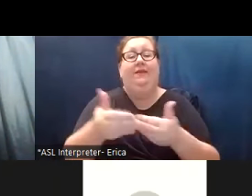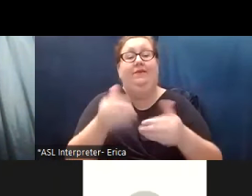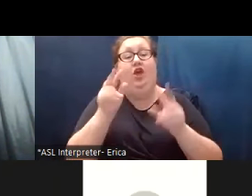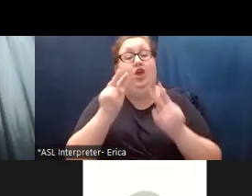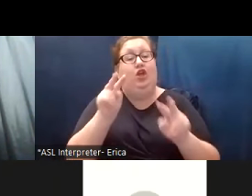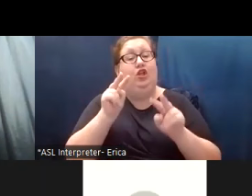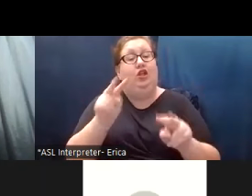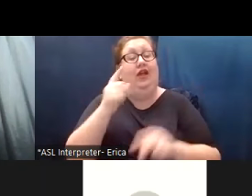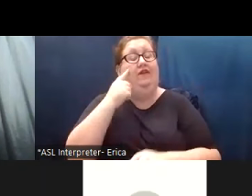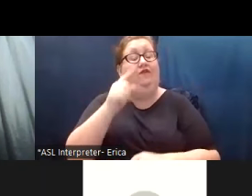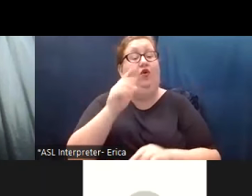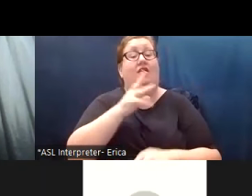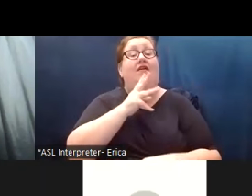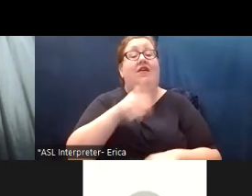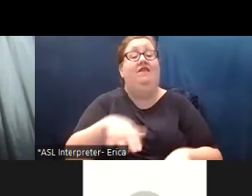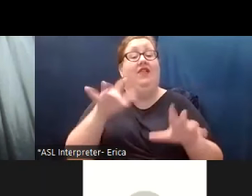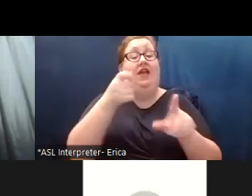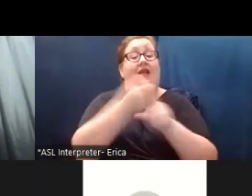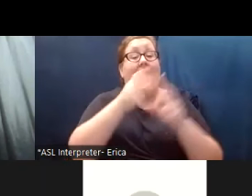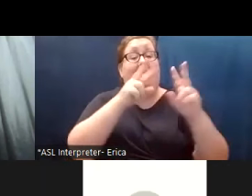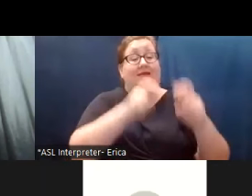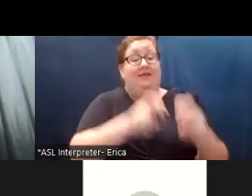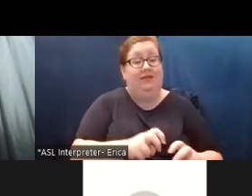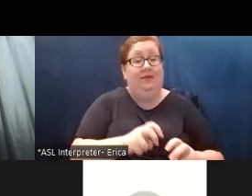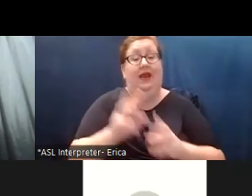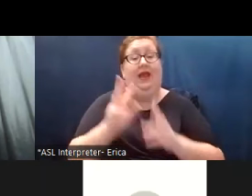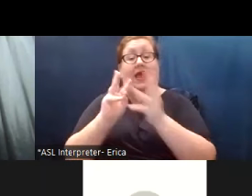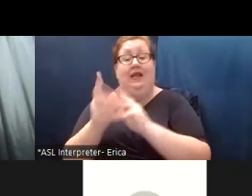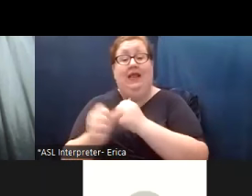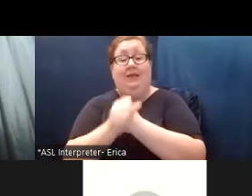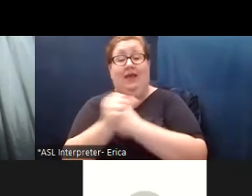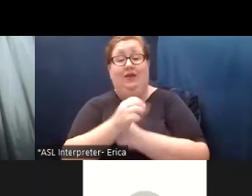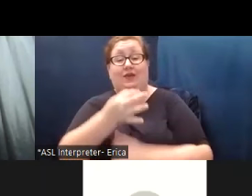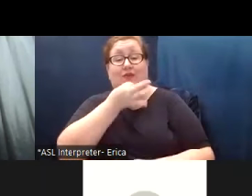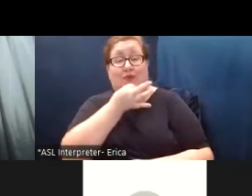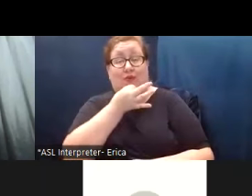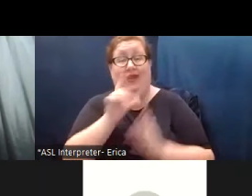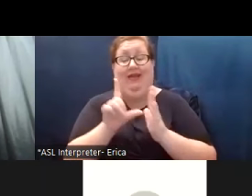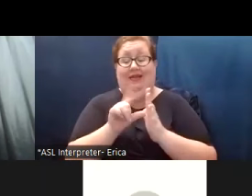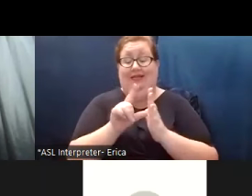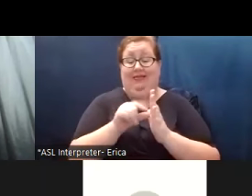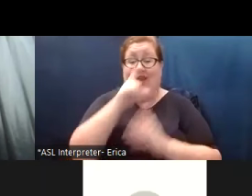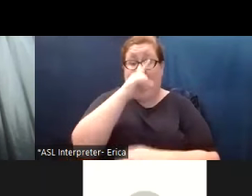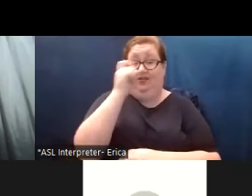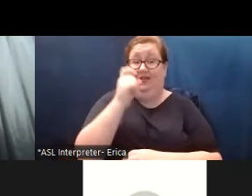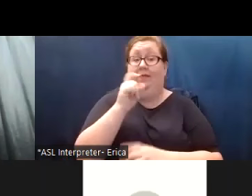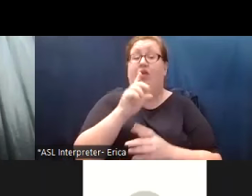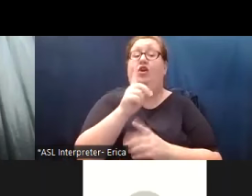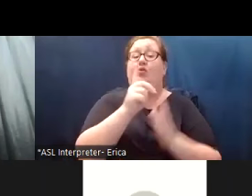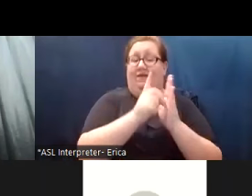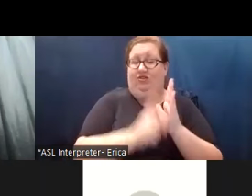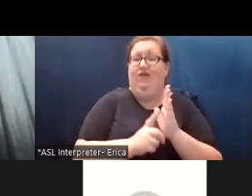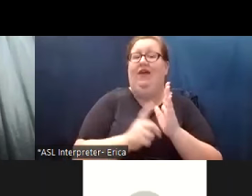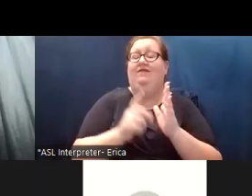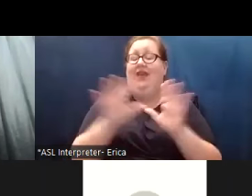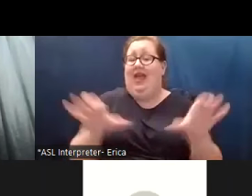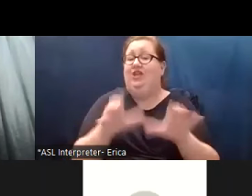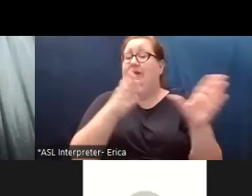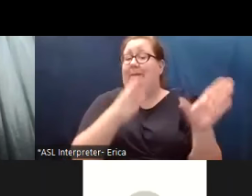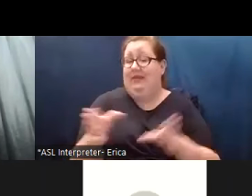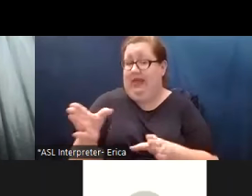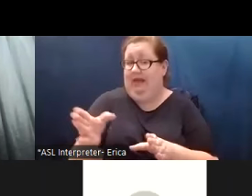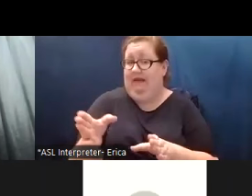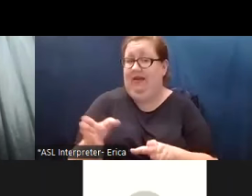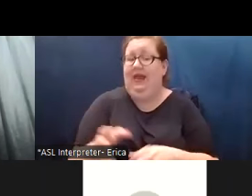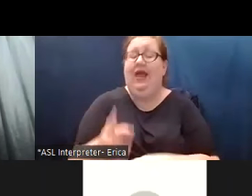flood impact assessment and climate hazards coming soon. Later this summer, you'll see the draft action plan. You'll also see more on